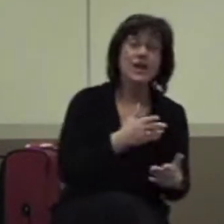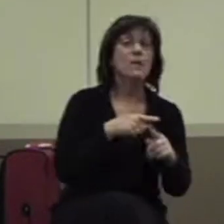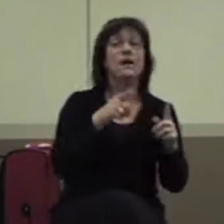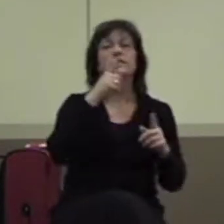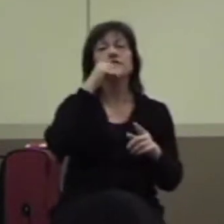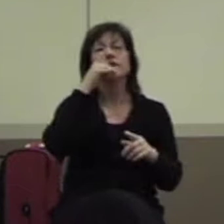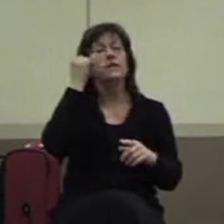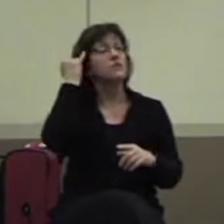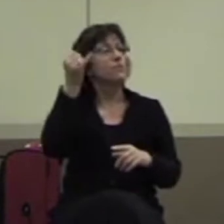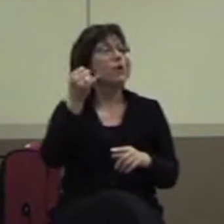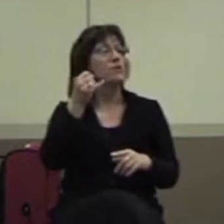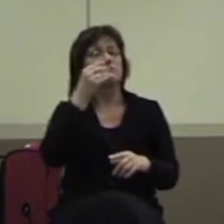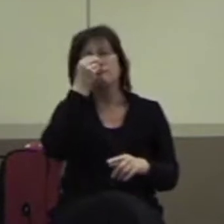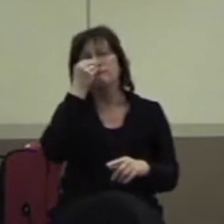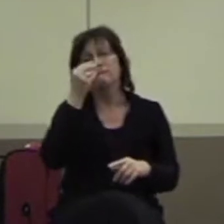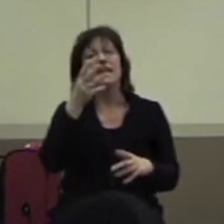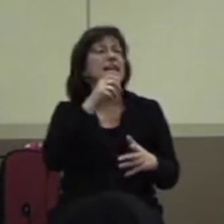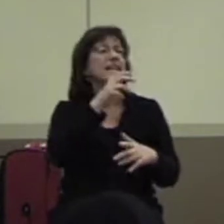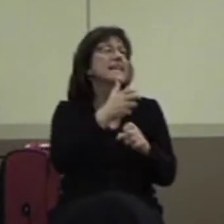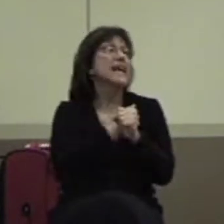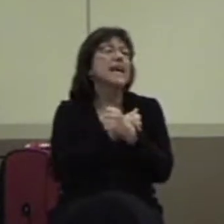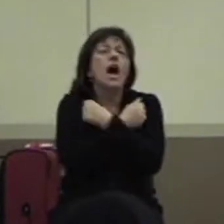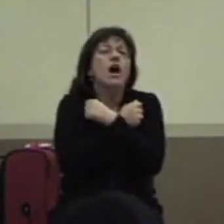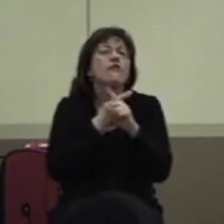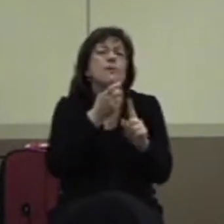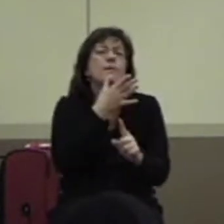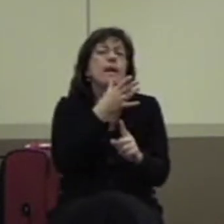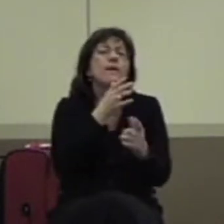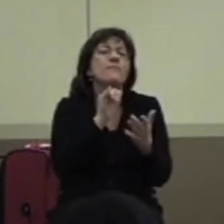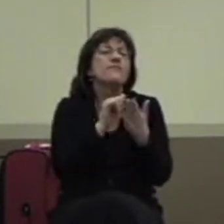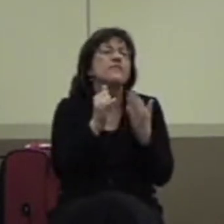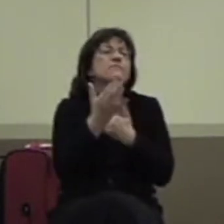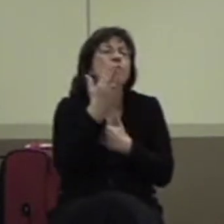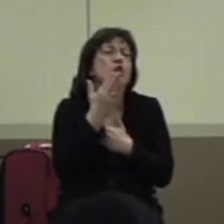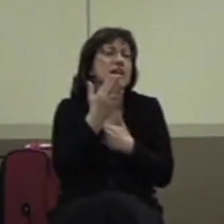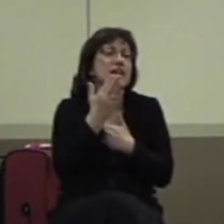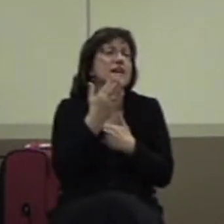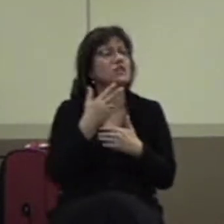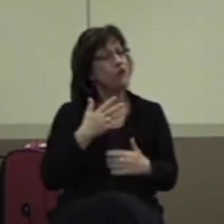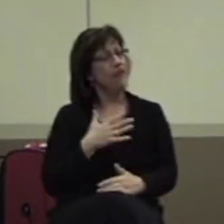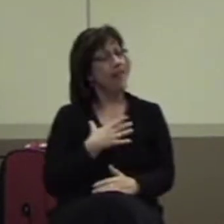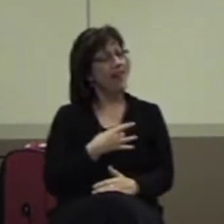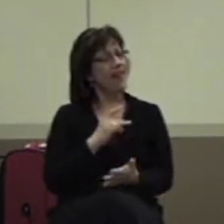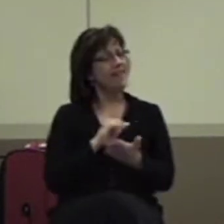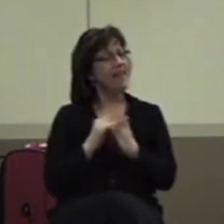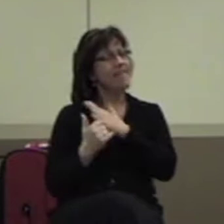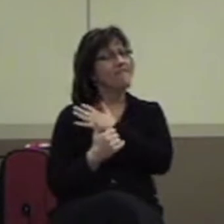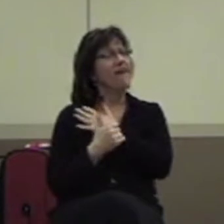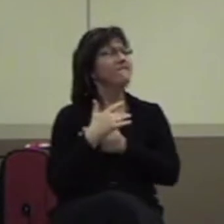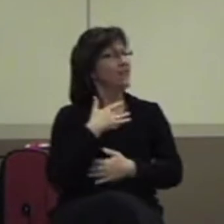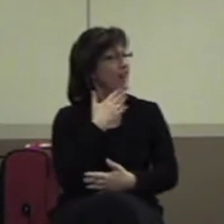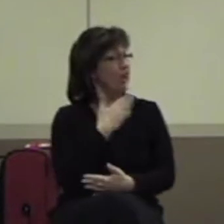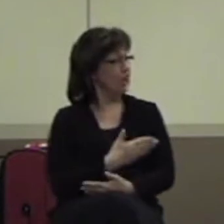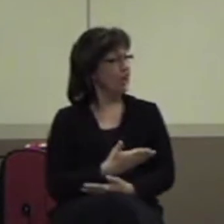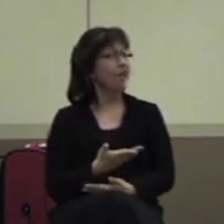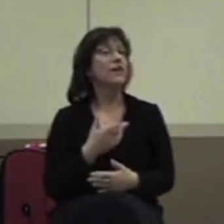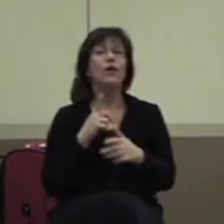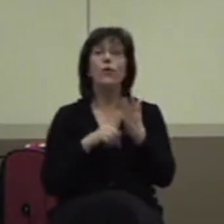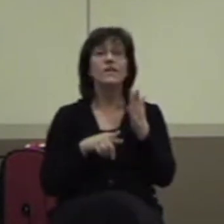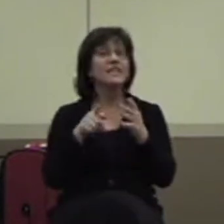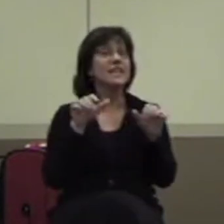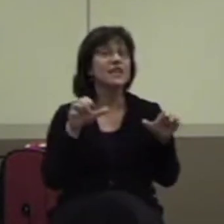say Terry, he didn't get his hug from his mommy this morning, and so that hand on his shoulder, it feels kind of nice, so what's Terry going to keep